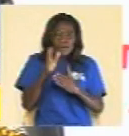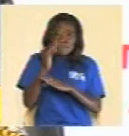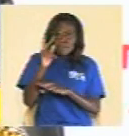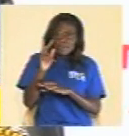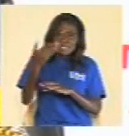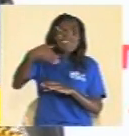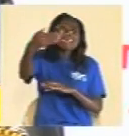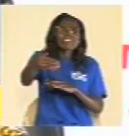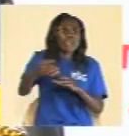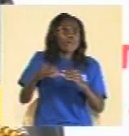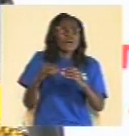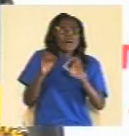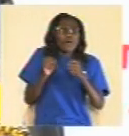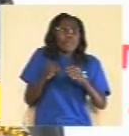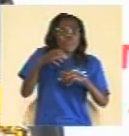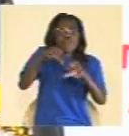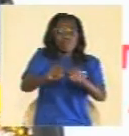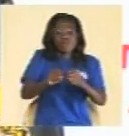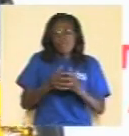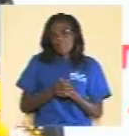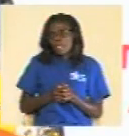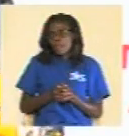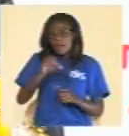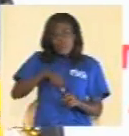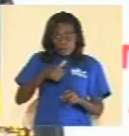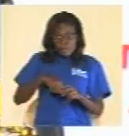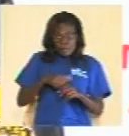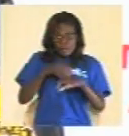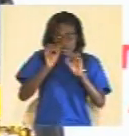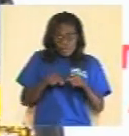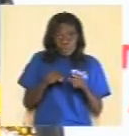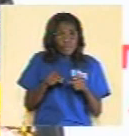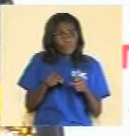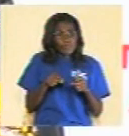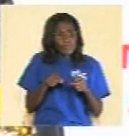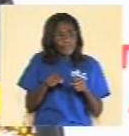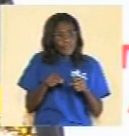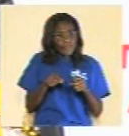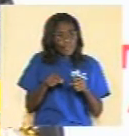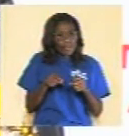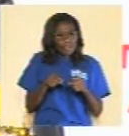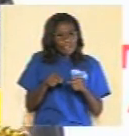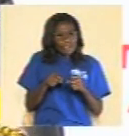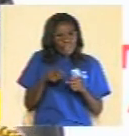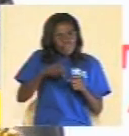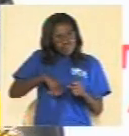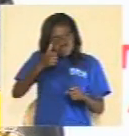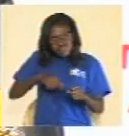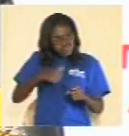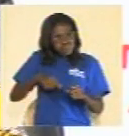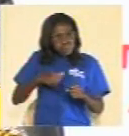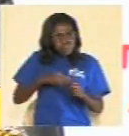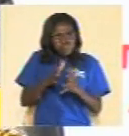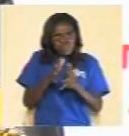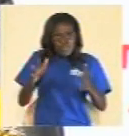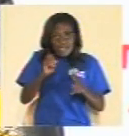later. And the disease can actually get so severe by the time patients come to us, it's